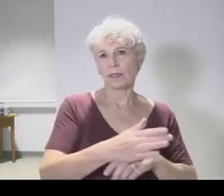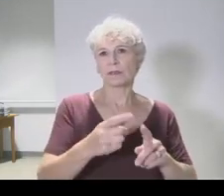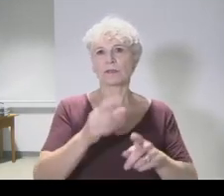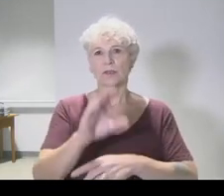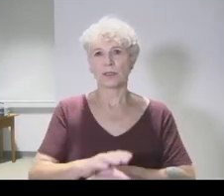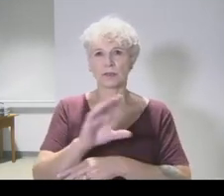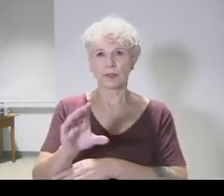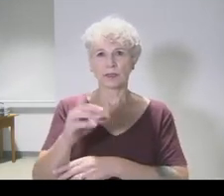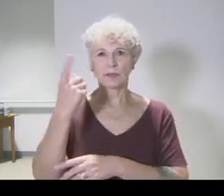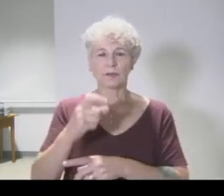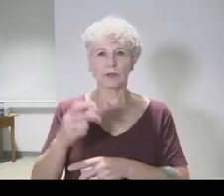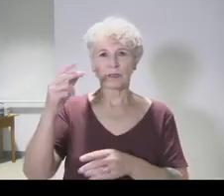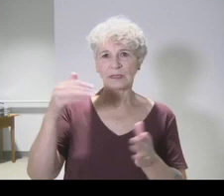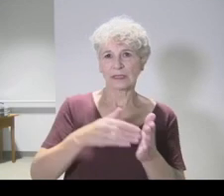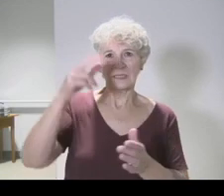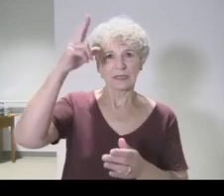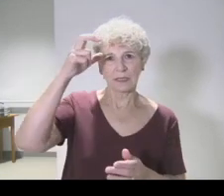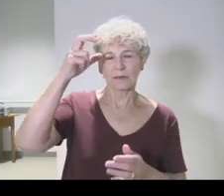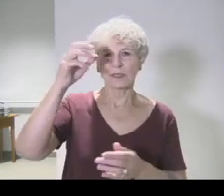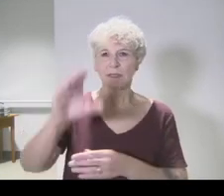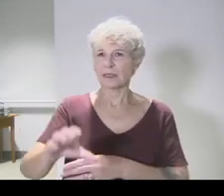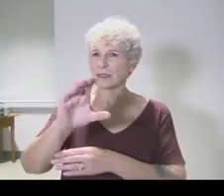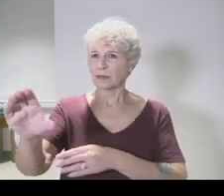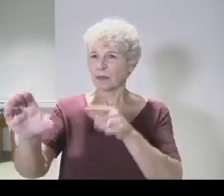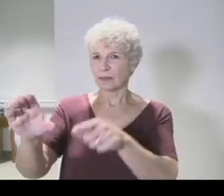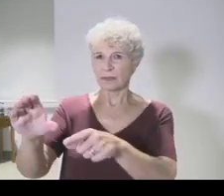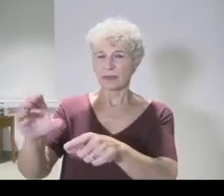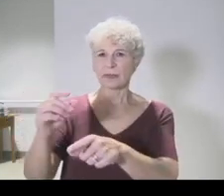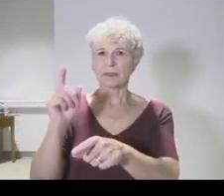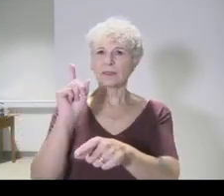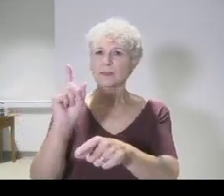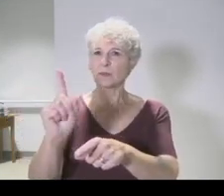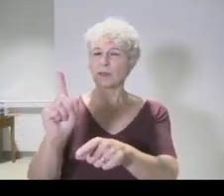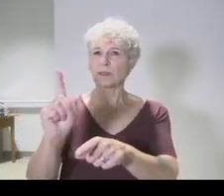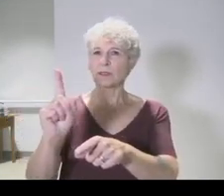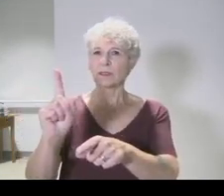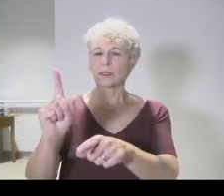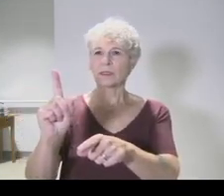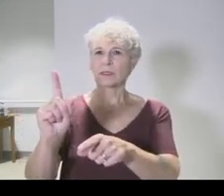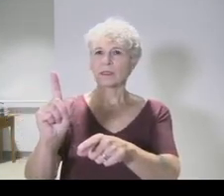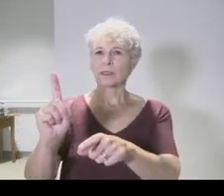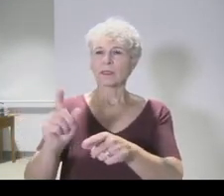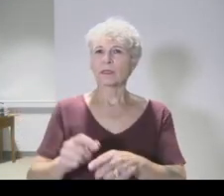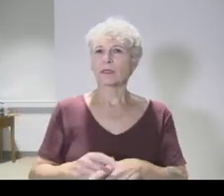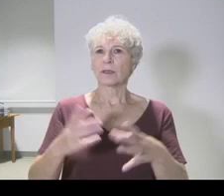For the evil one, the cross is one giant checkmate.